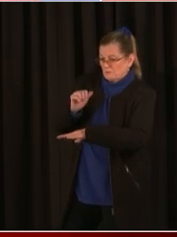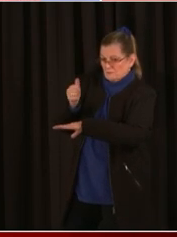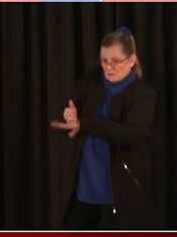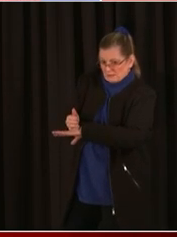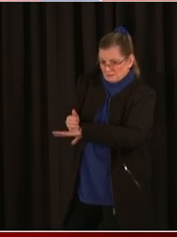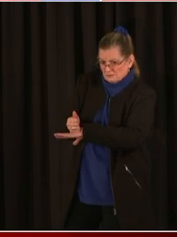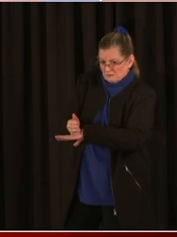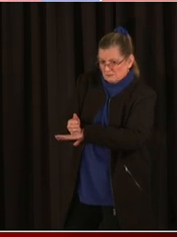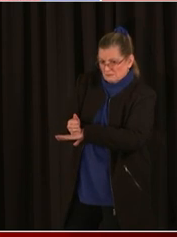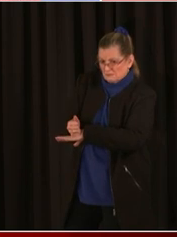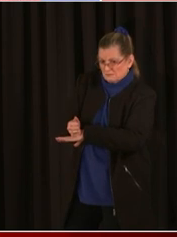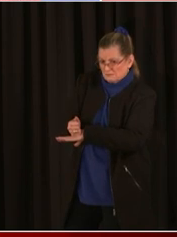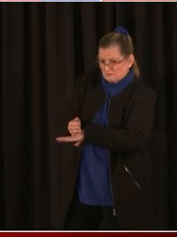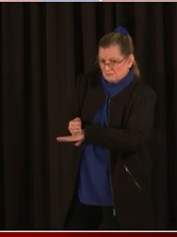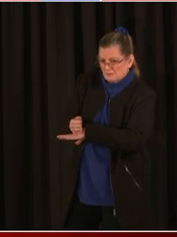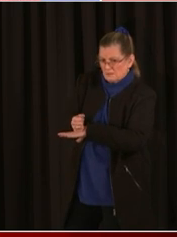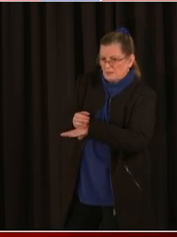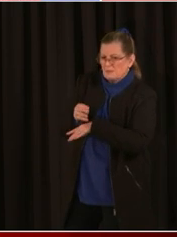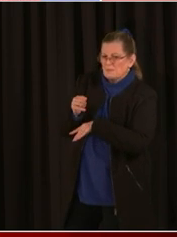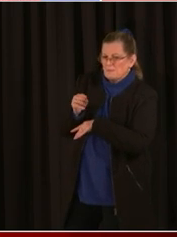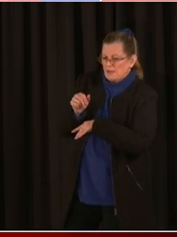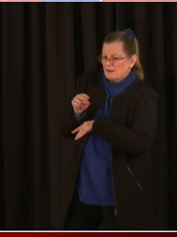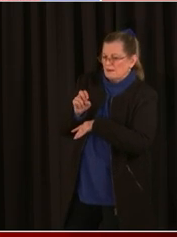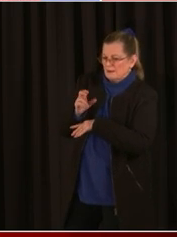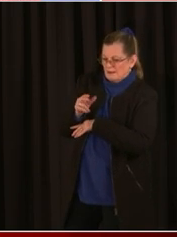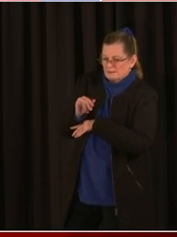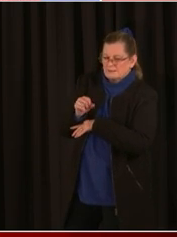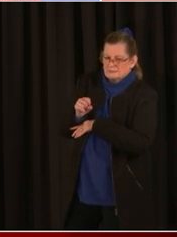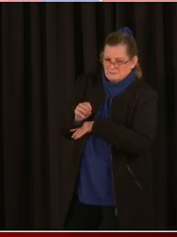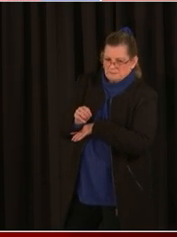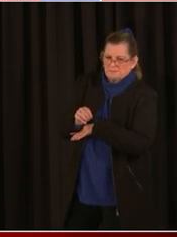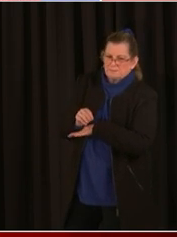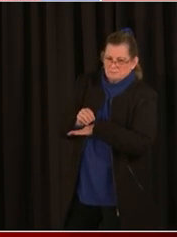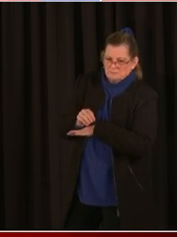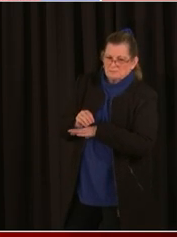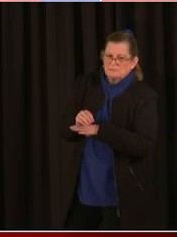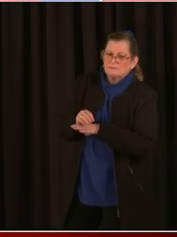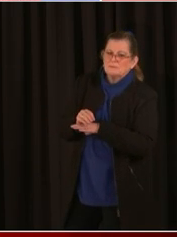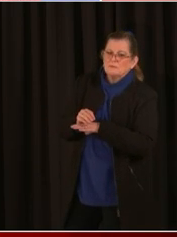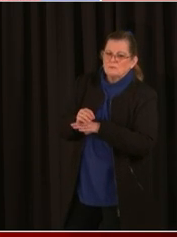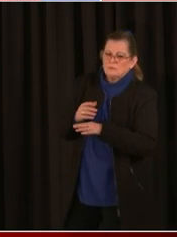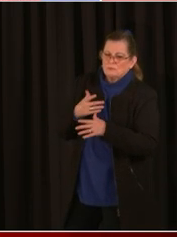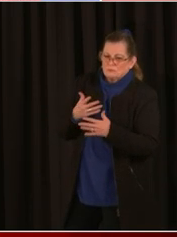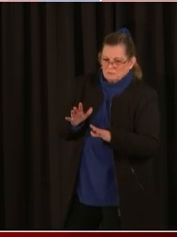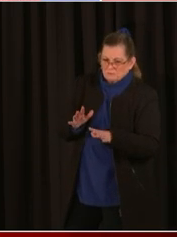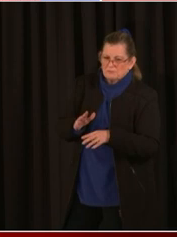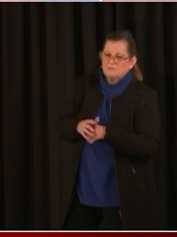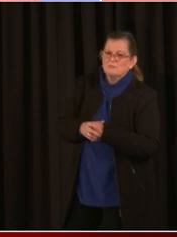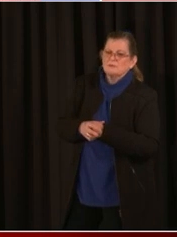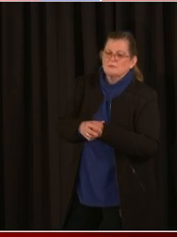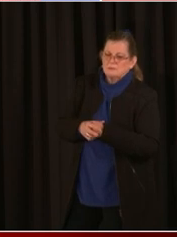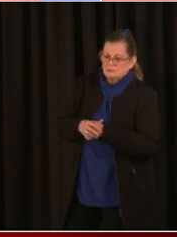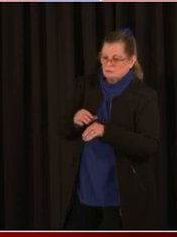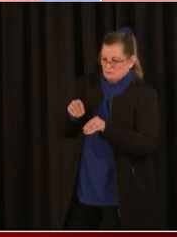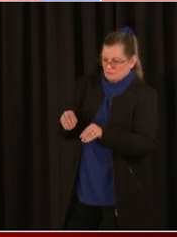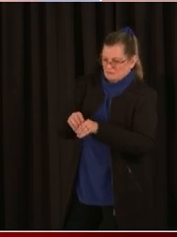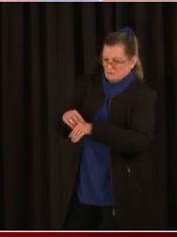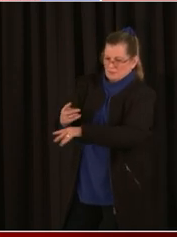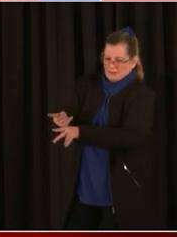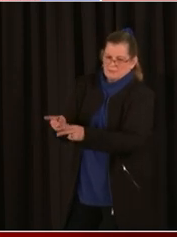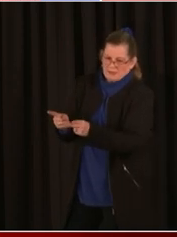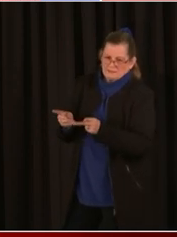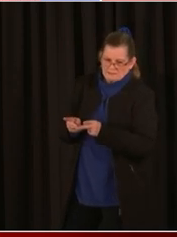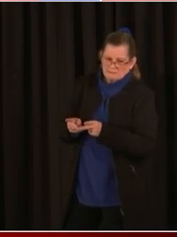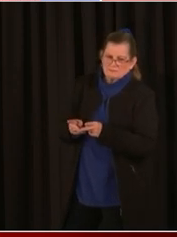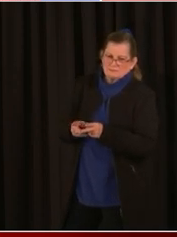to prevent backslide. Your term. And that's what we've done.